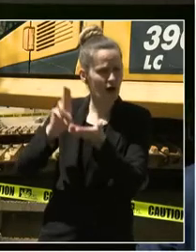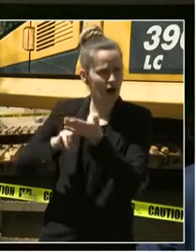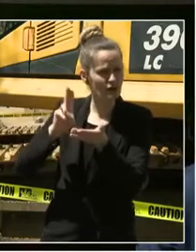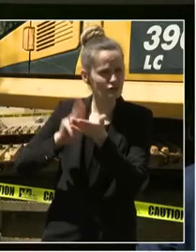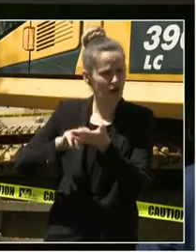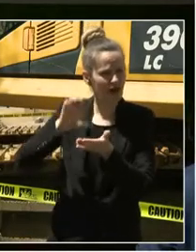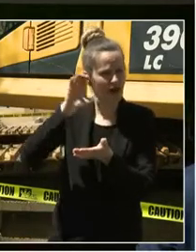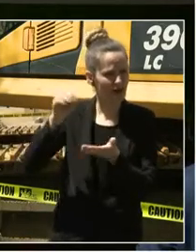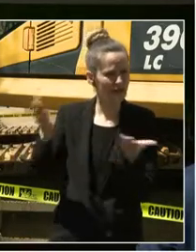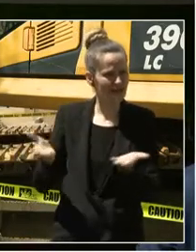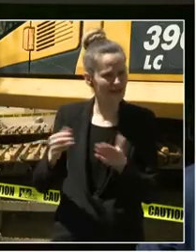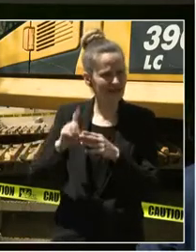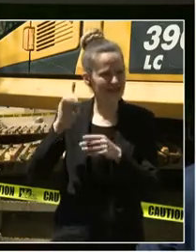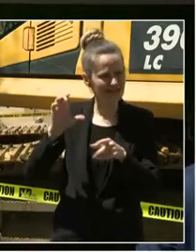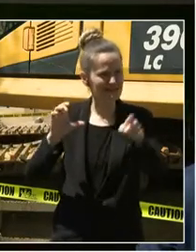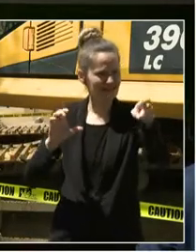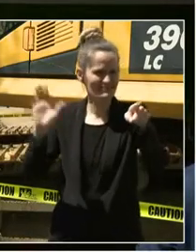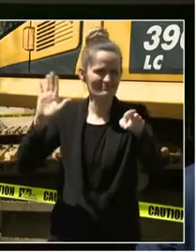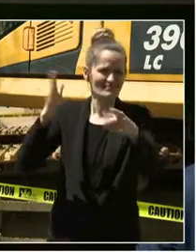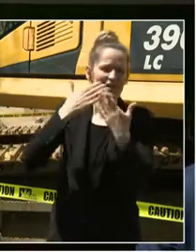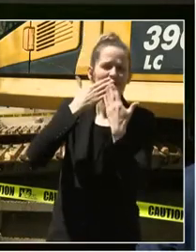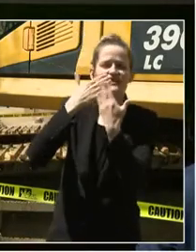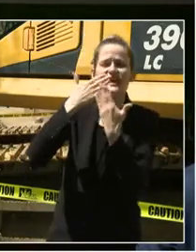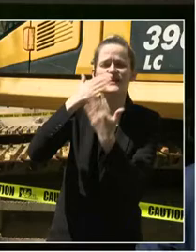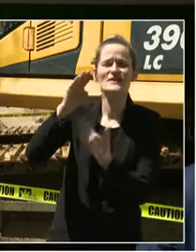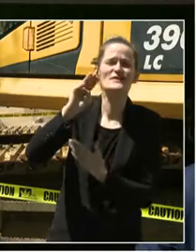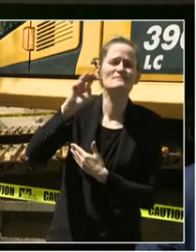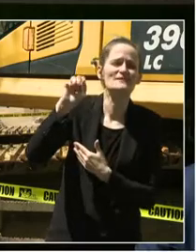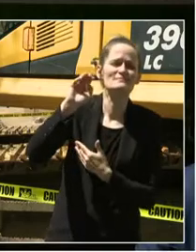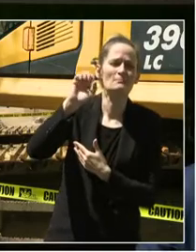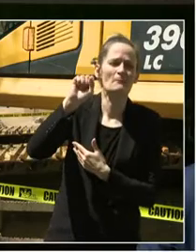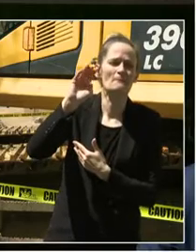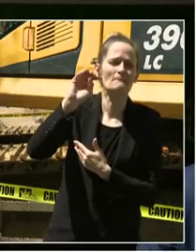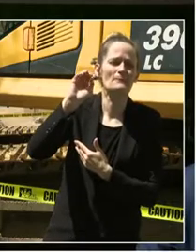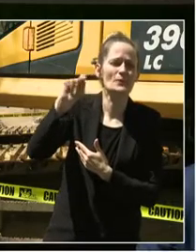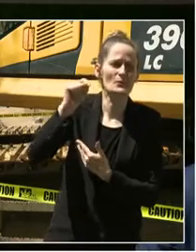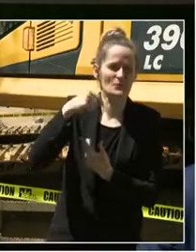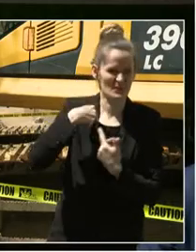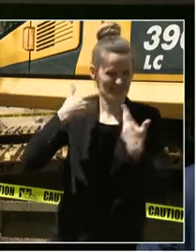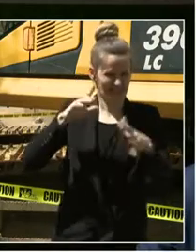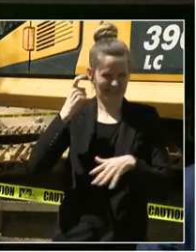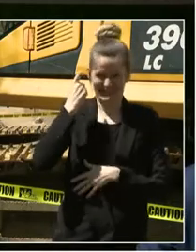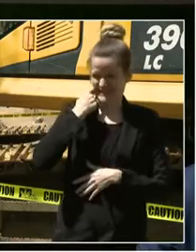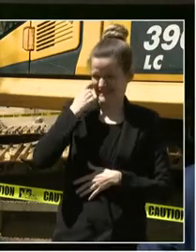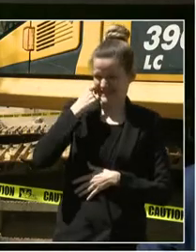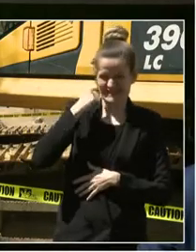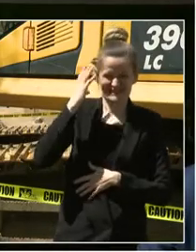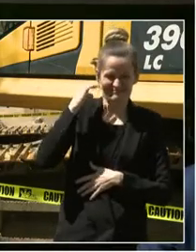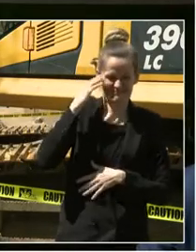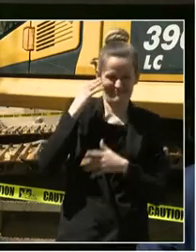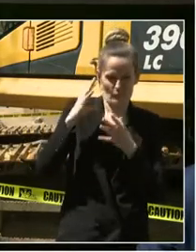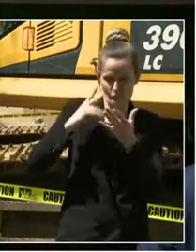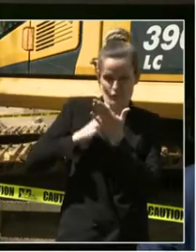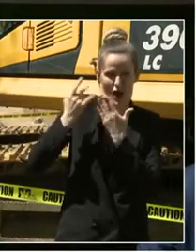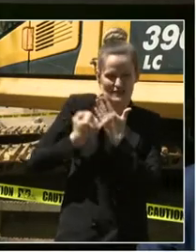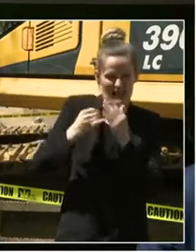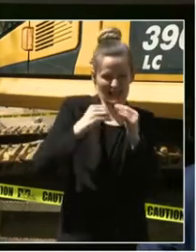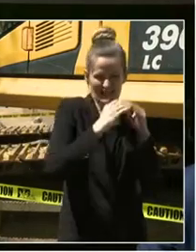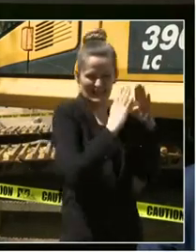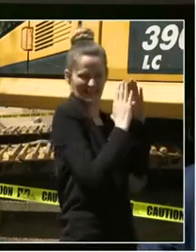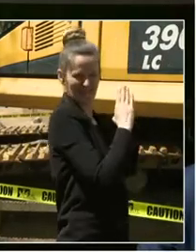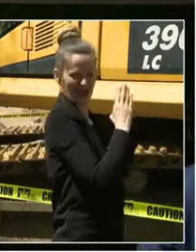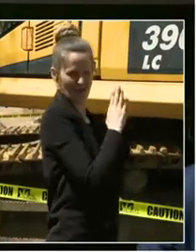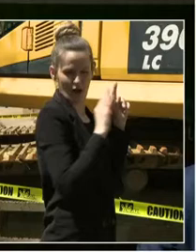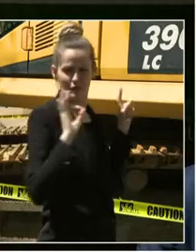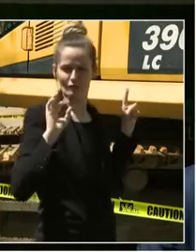you, Smoot. We just did a really big project with Smoot in downtown on Franklin Park, which we were thrilled with, and I know